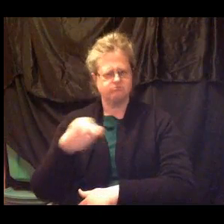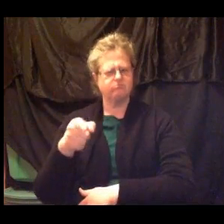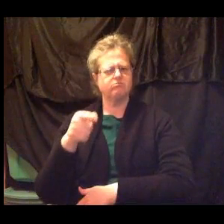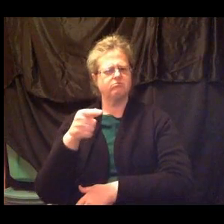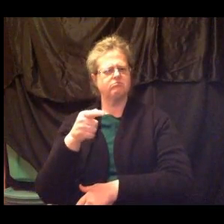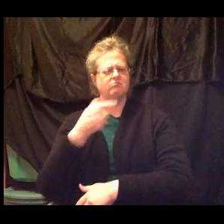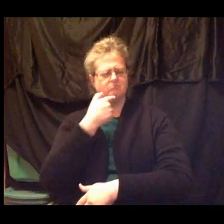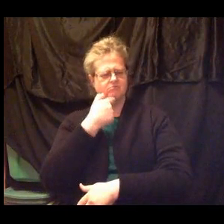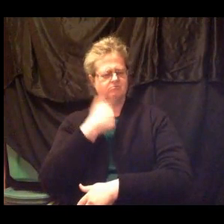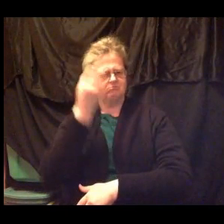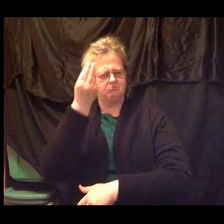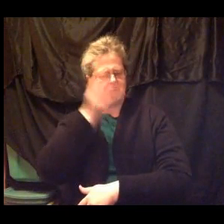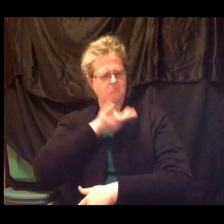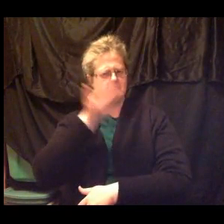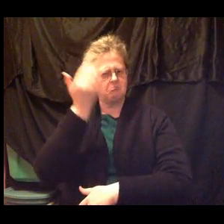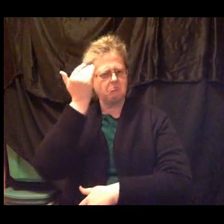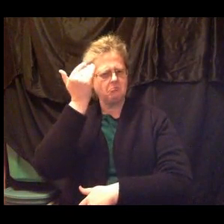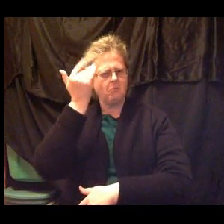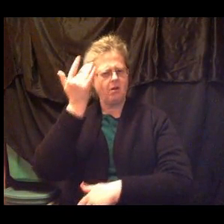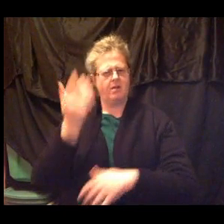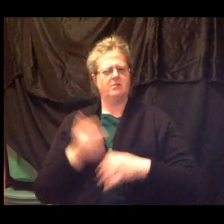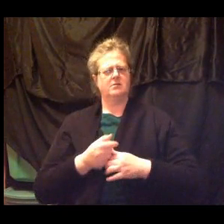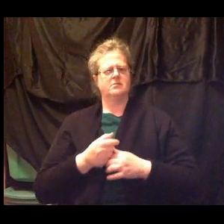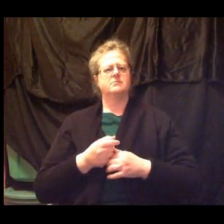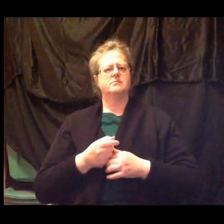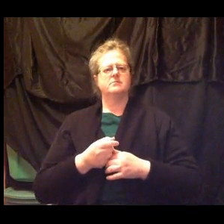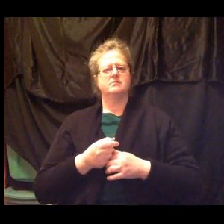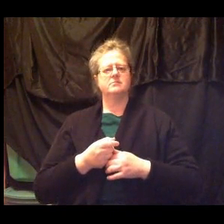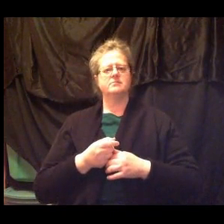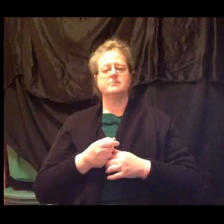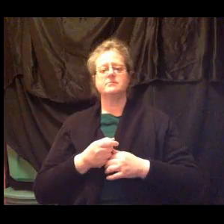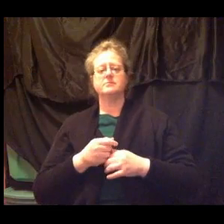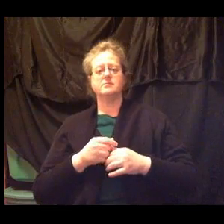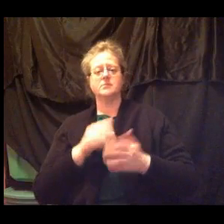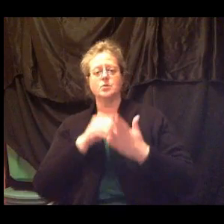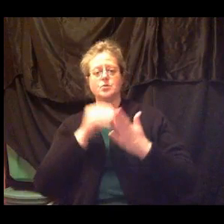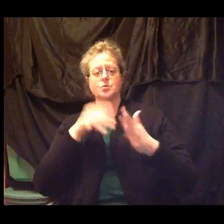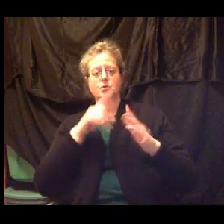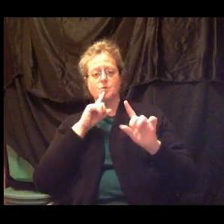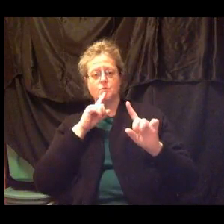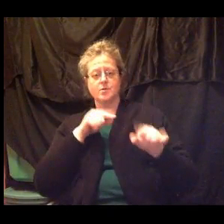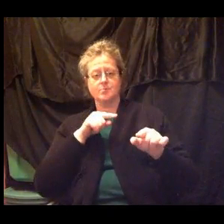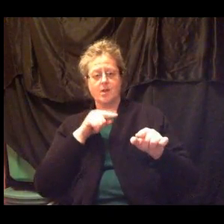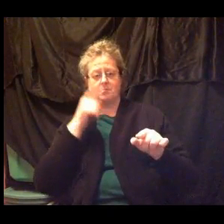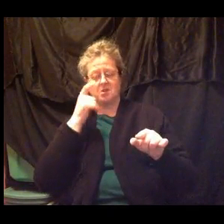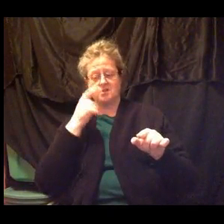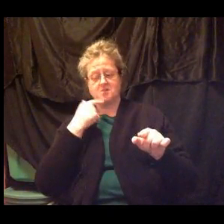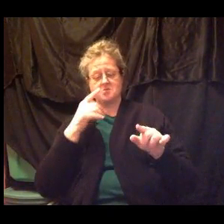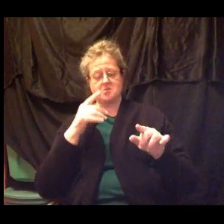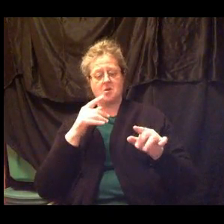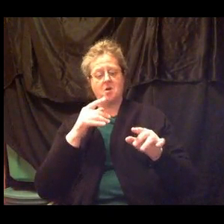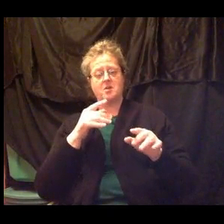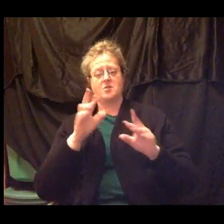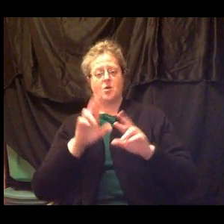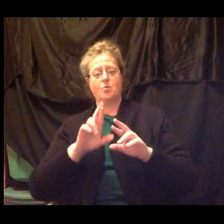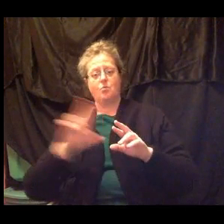from our number line why it would be larger? It's on the right side of 0. Okay, it's on the right side of 0.